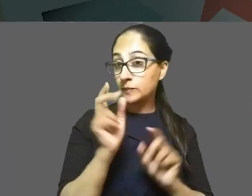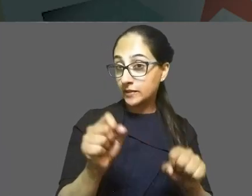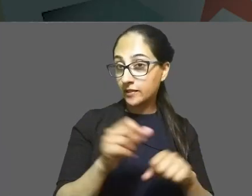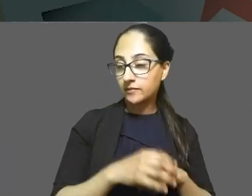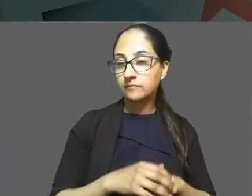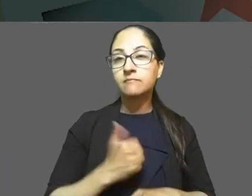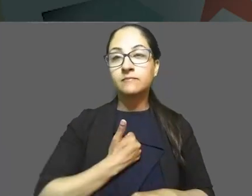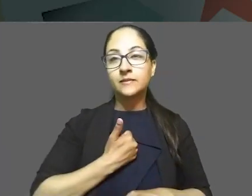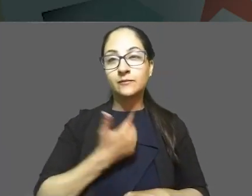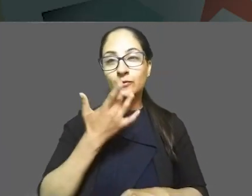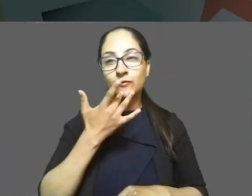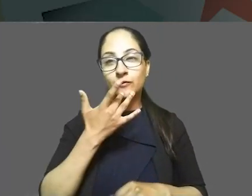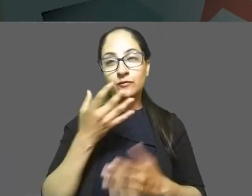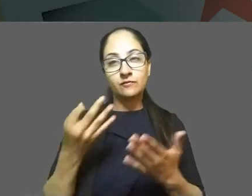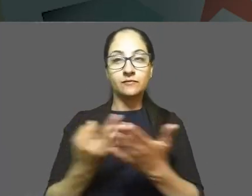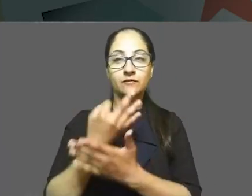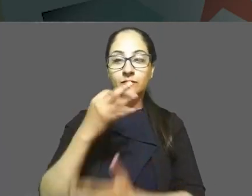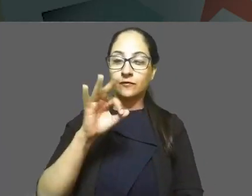yours.